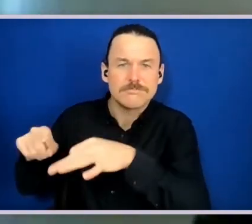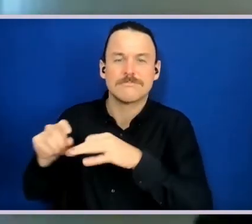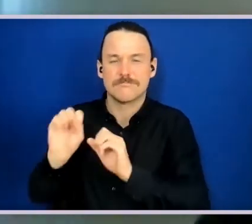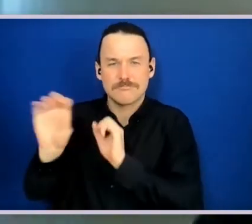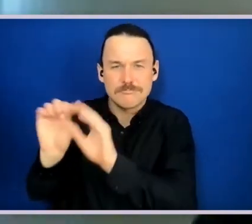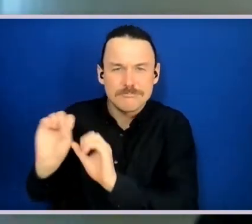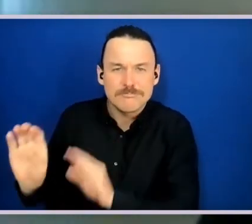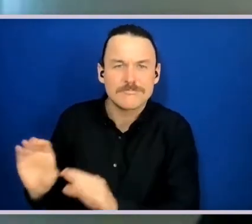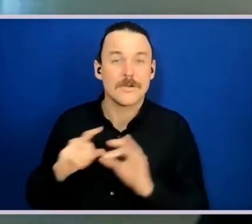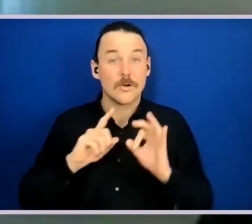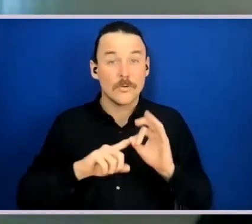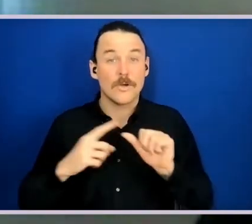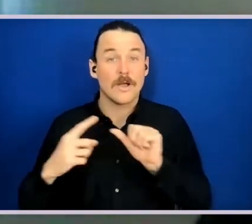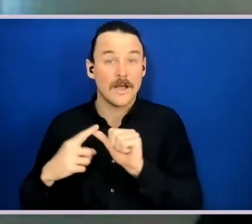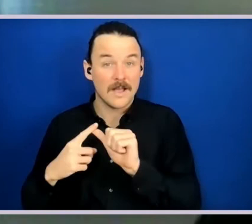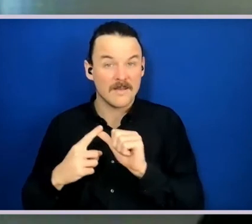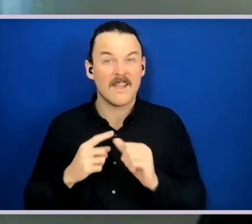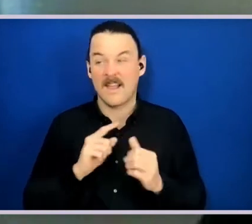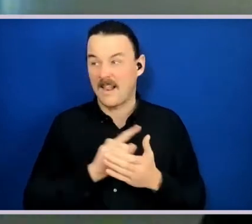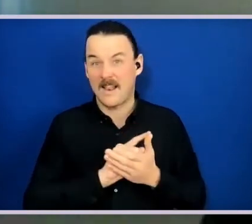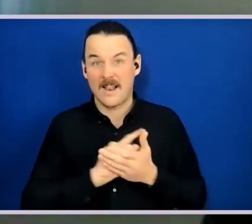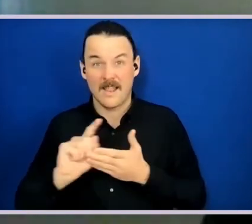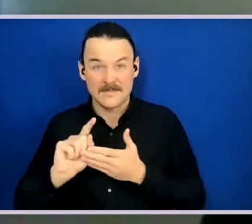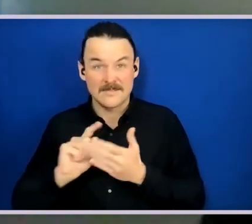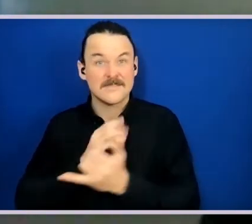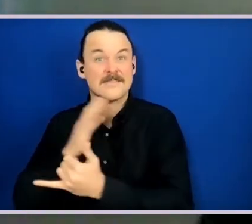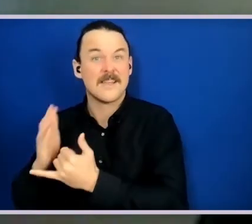will be facilitating a Q&A session with our presenters.